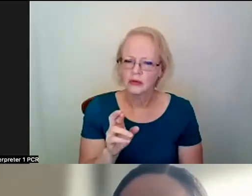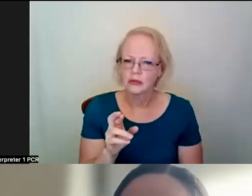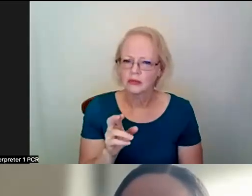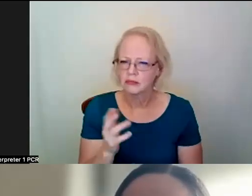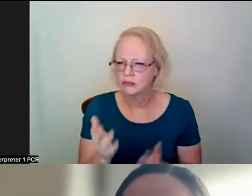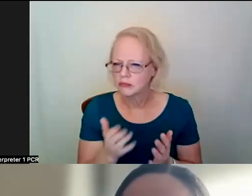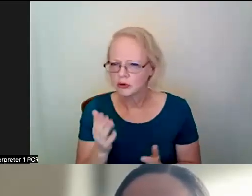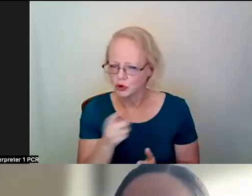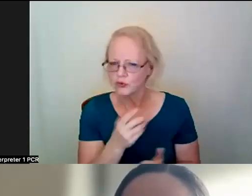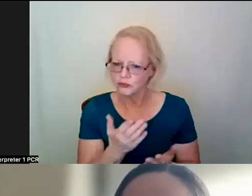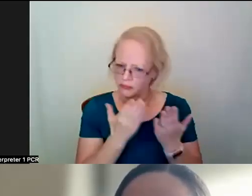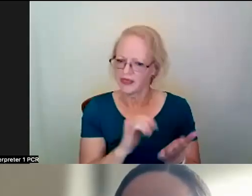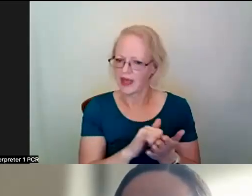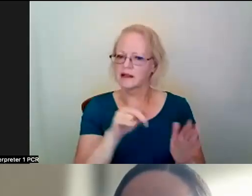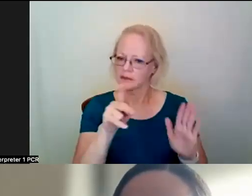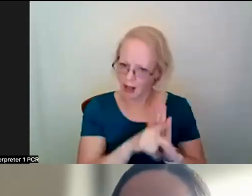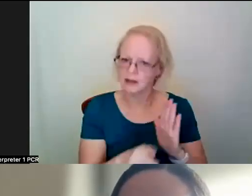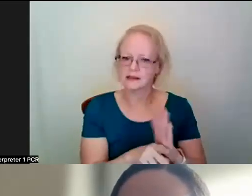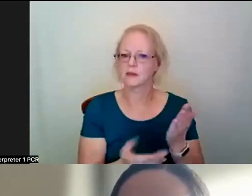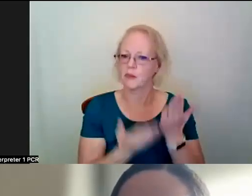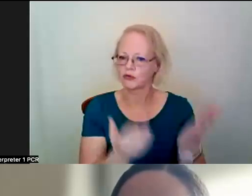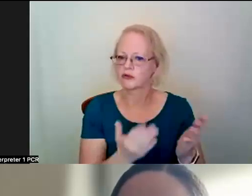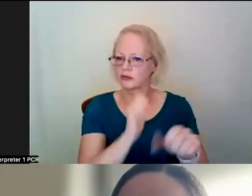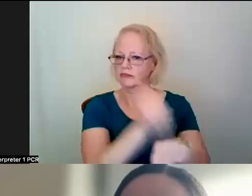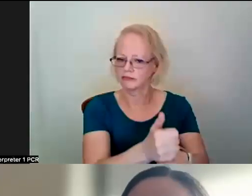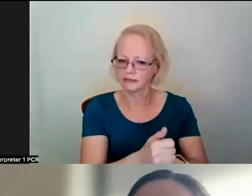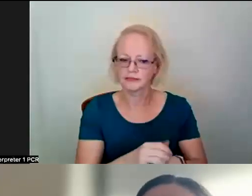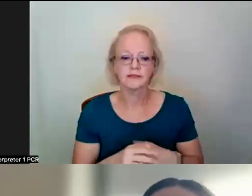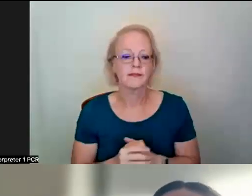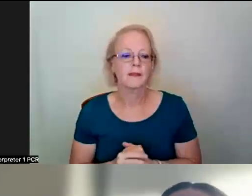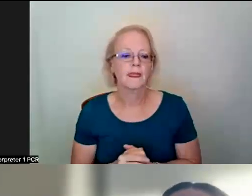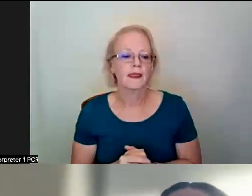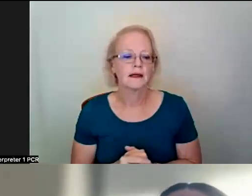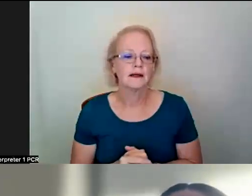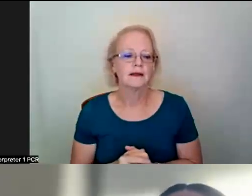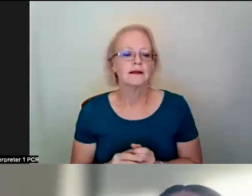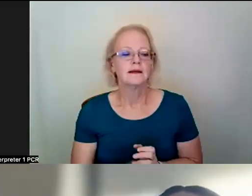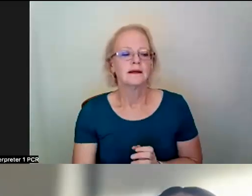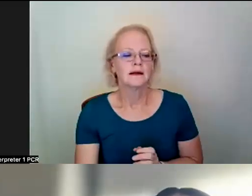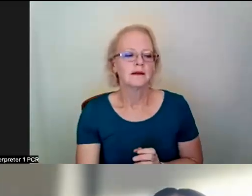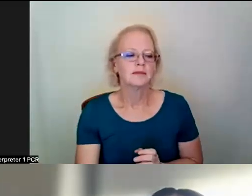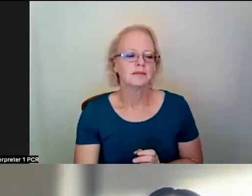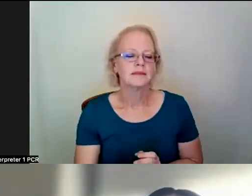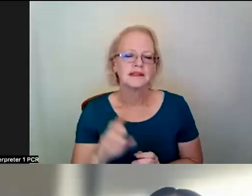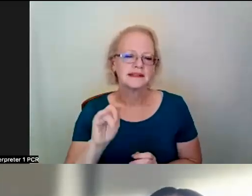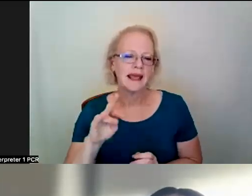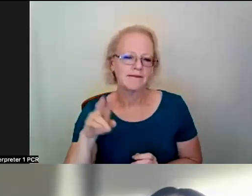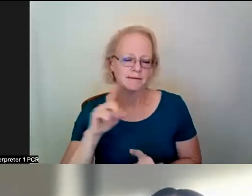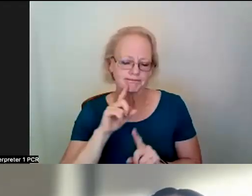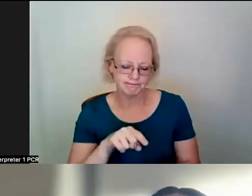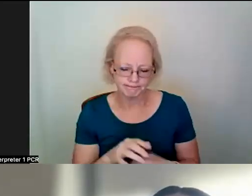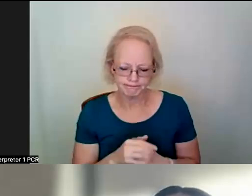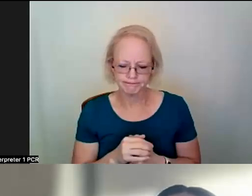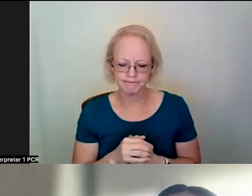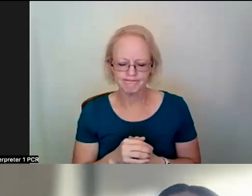another policy proposal. You know, when it comes right down to it, it is something that could very easily